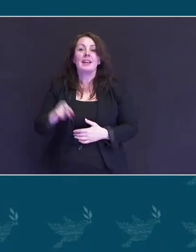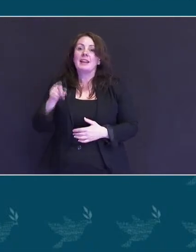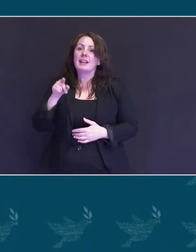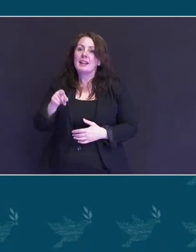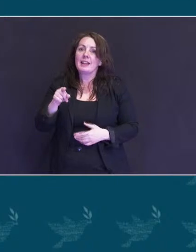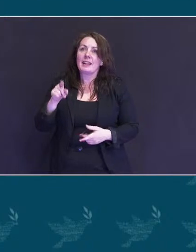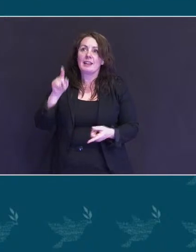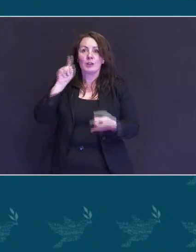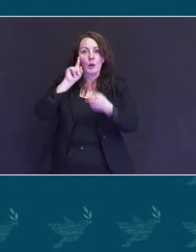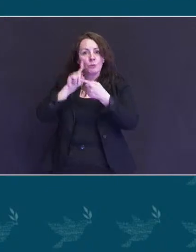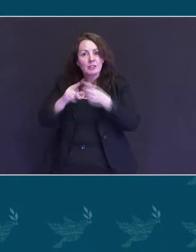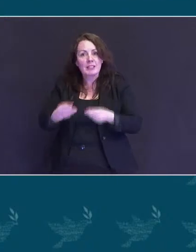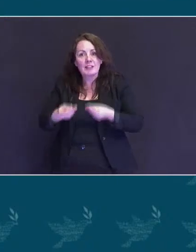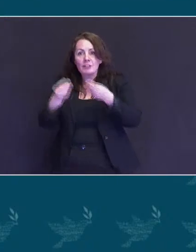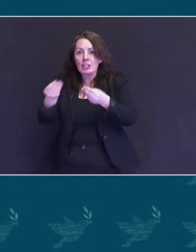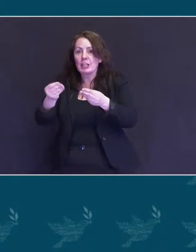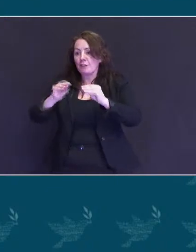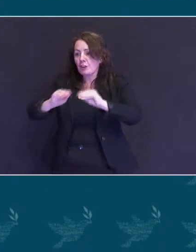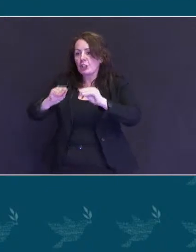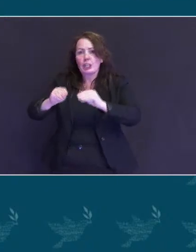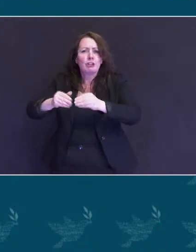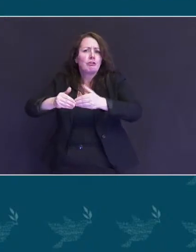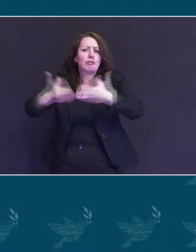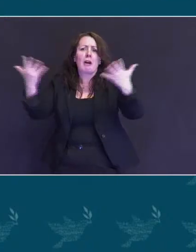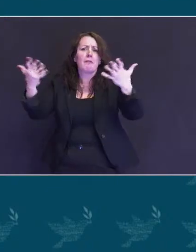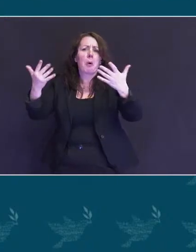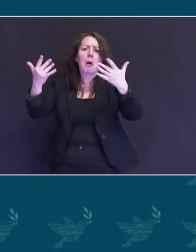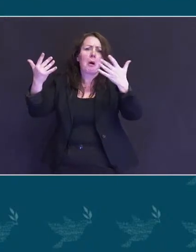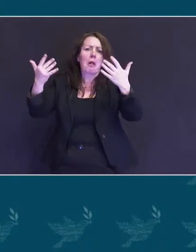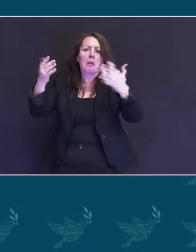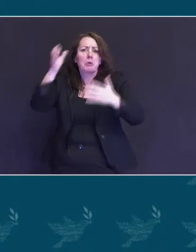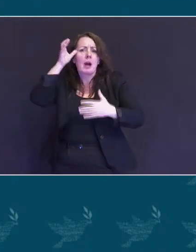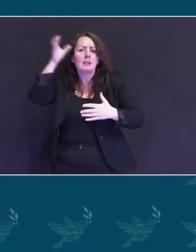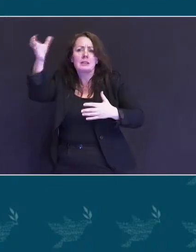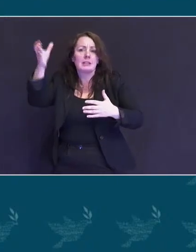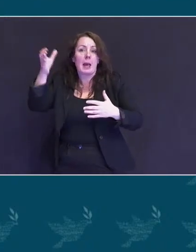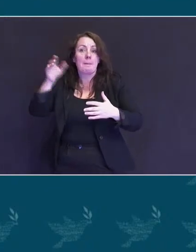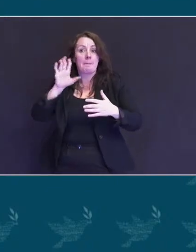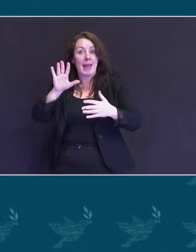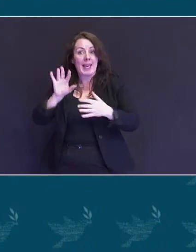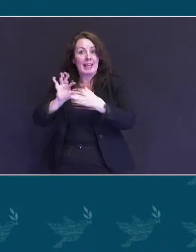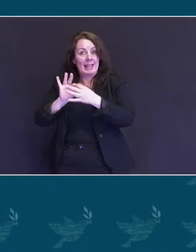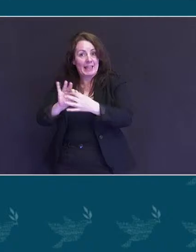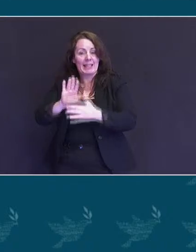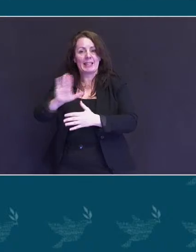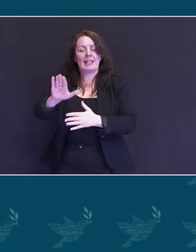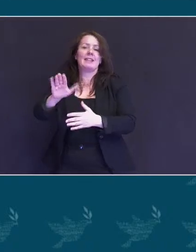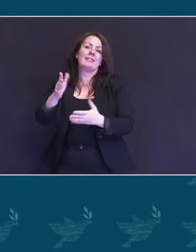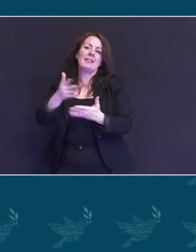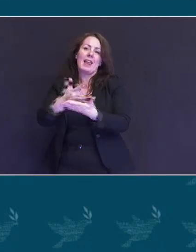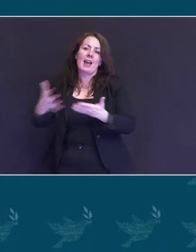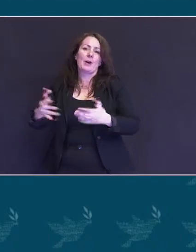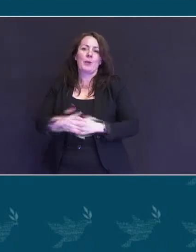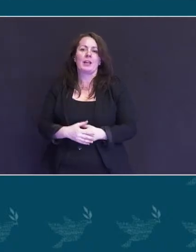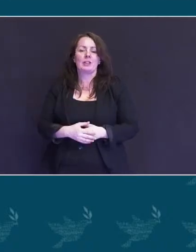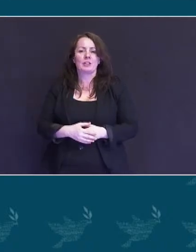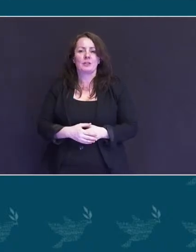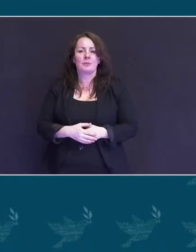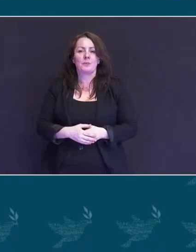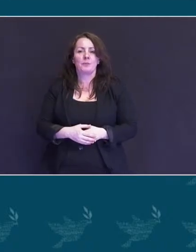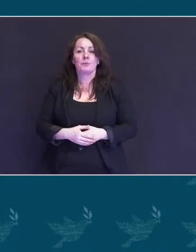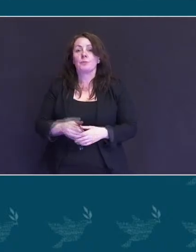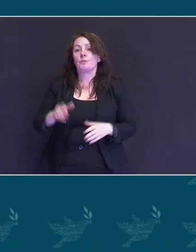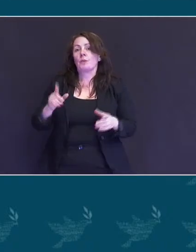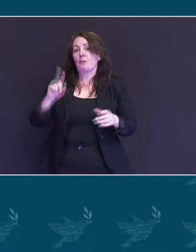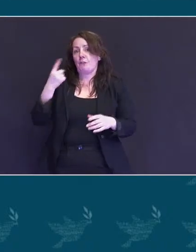from grade R to grade 3, but now we are expanding that to beyond grade